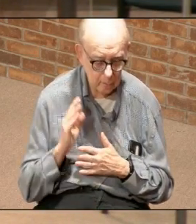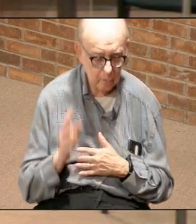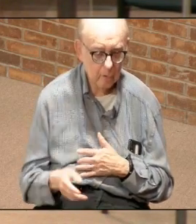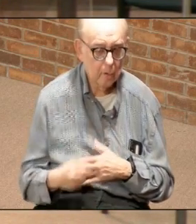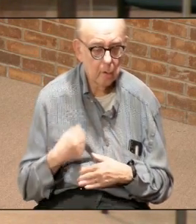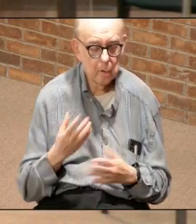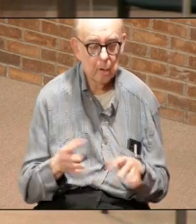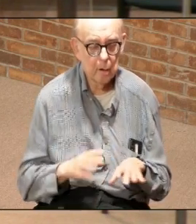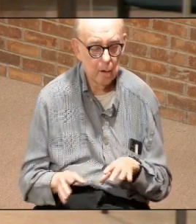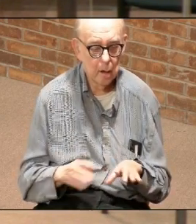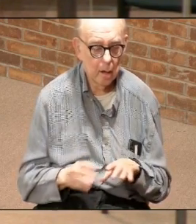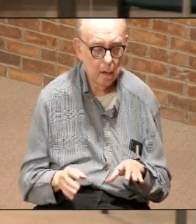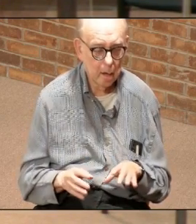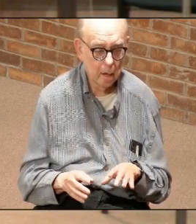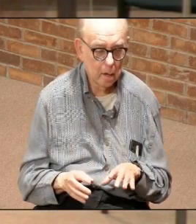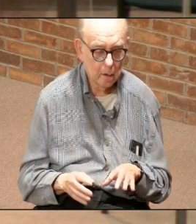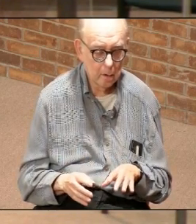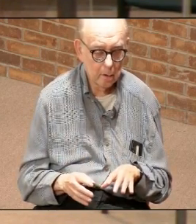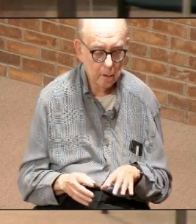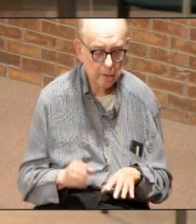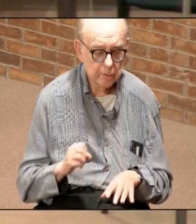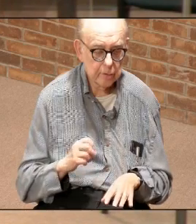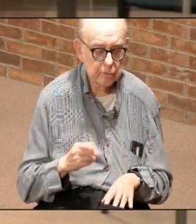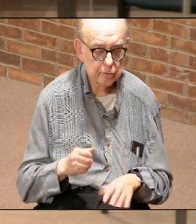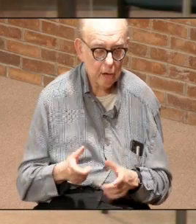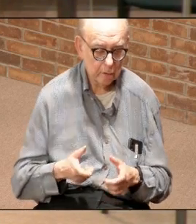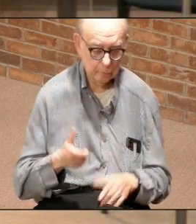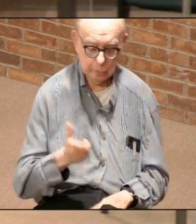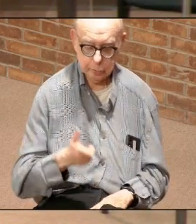What we want to do is a shotgun approach.